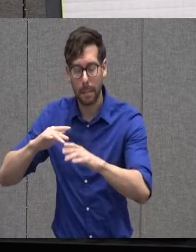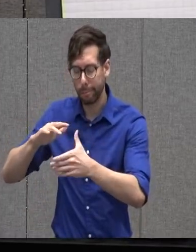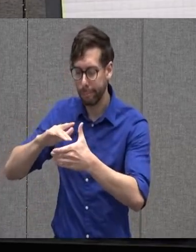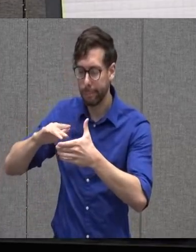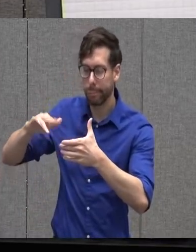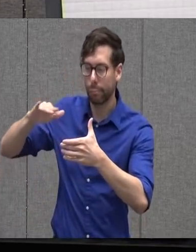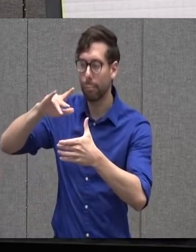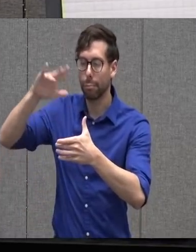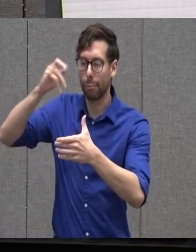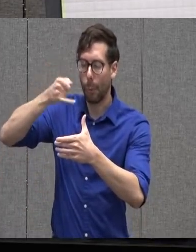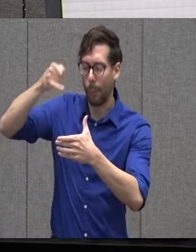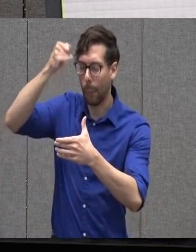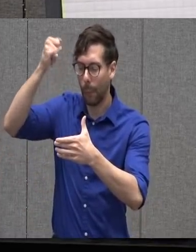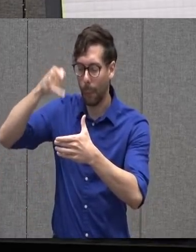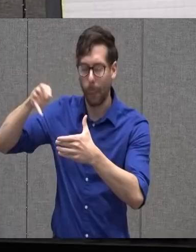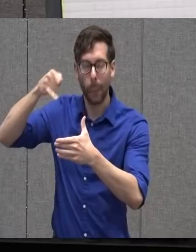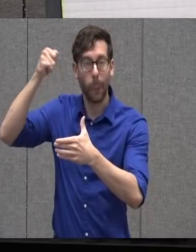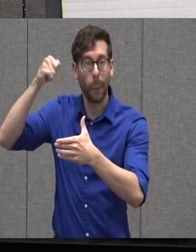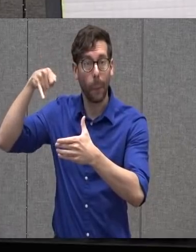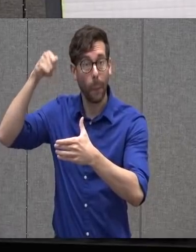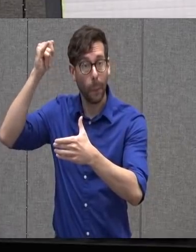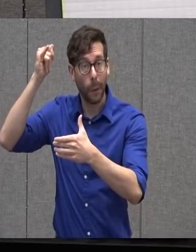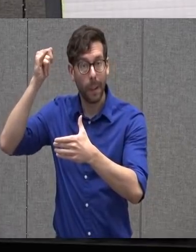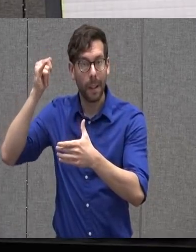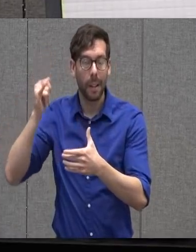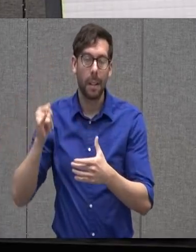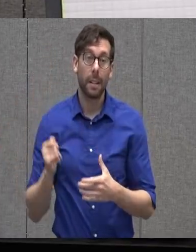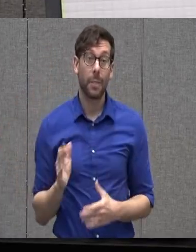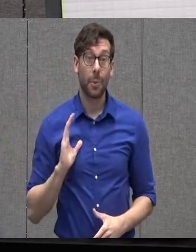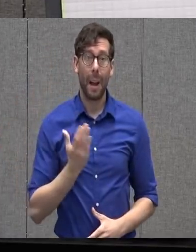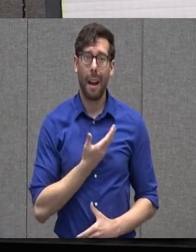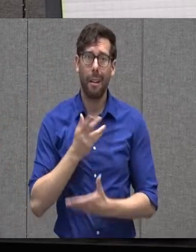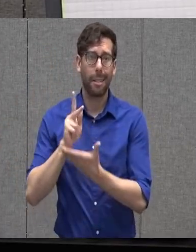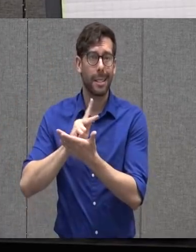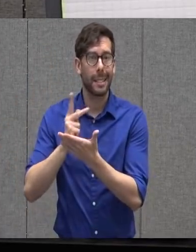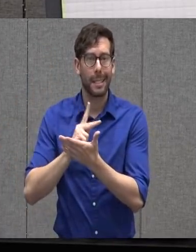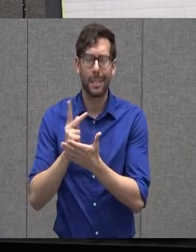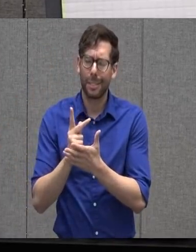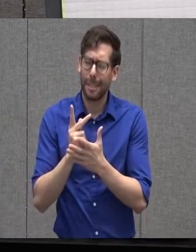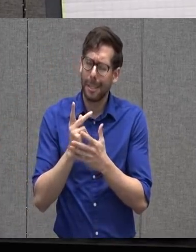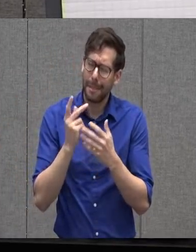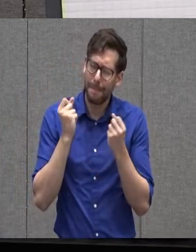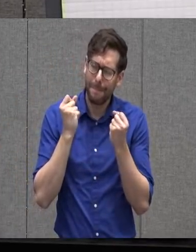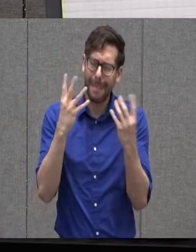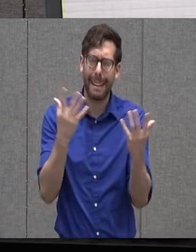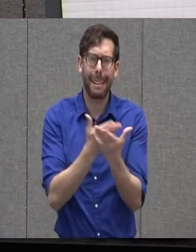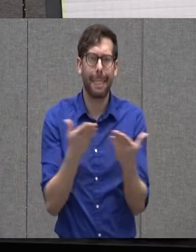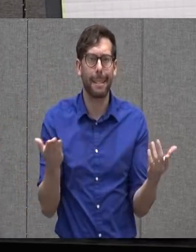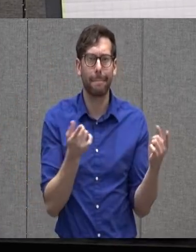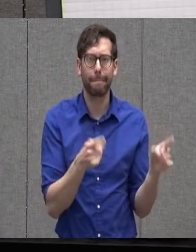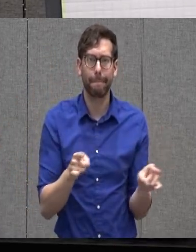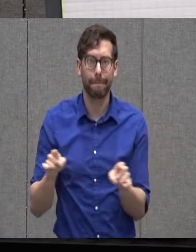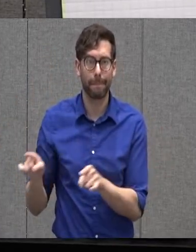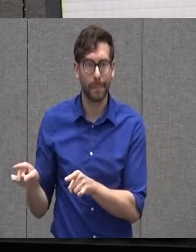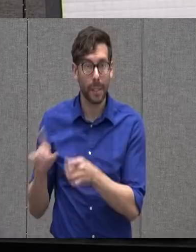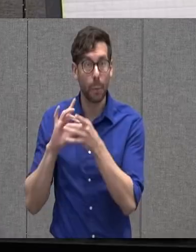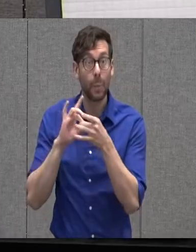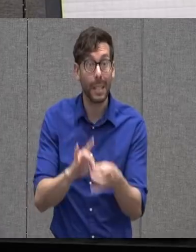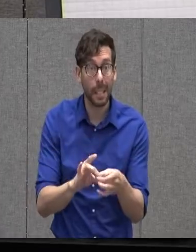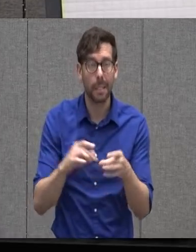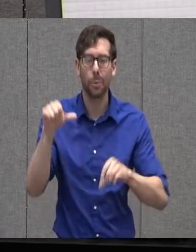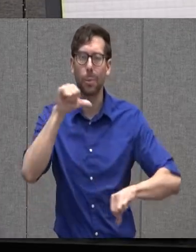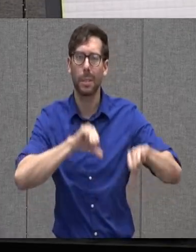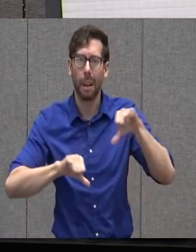lines. So there's so much going on in our kitchens all the time that have to do with science and